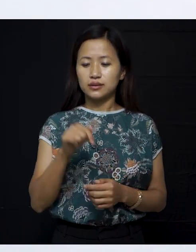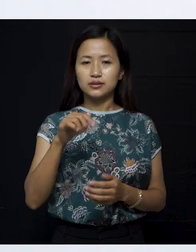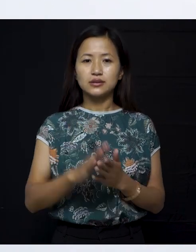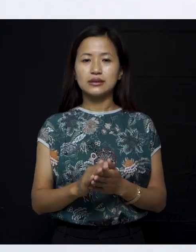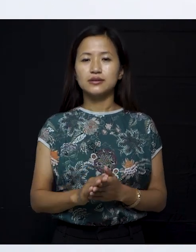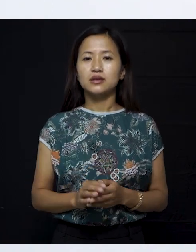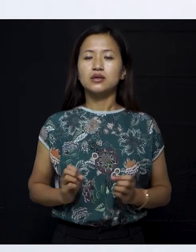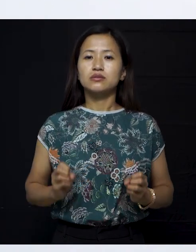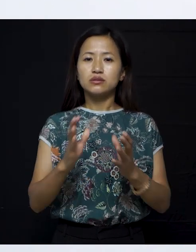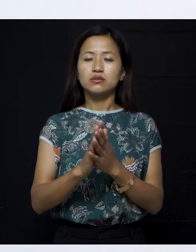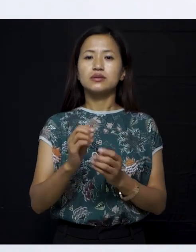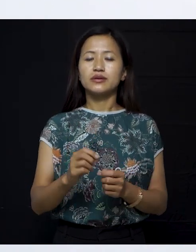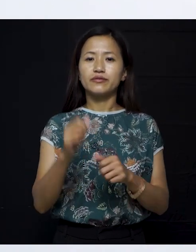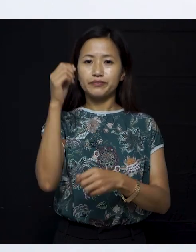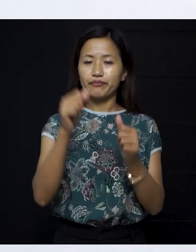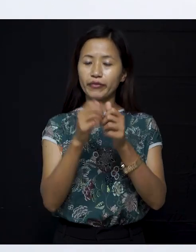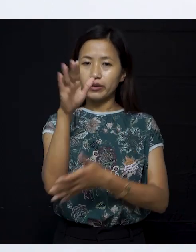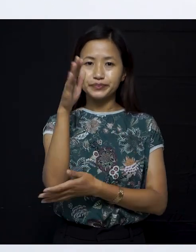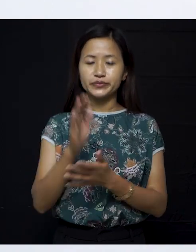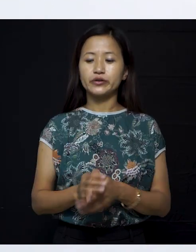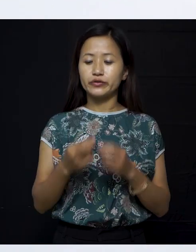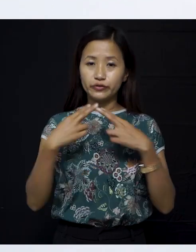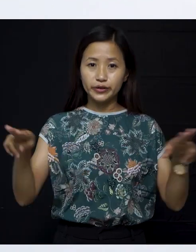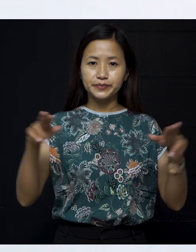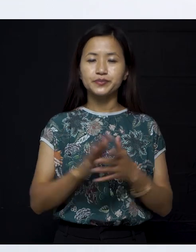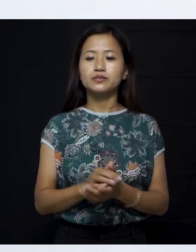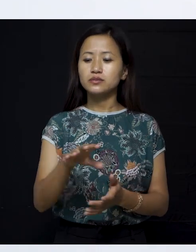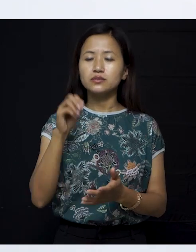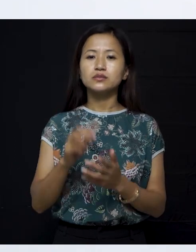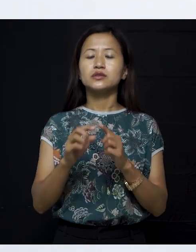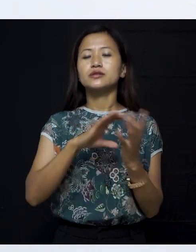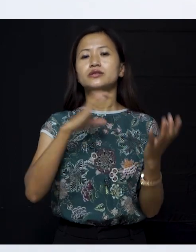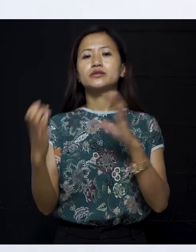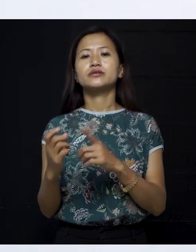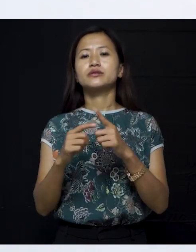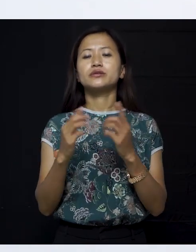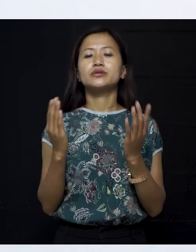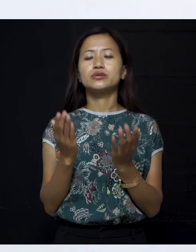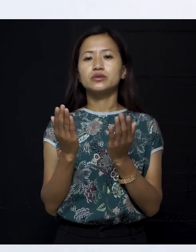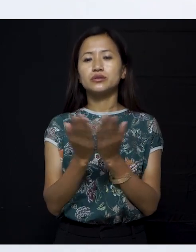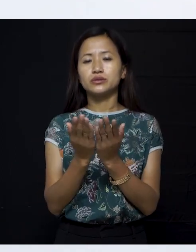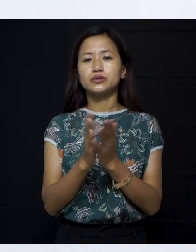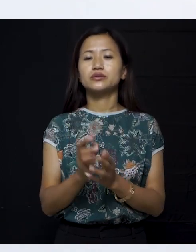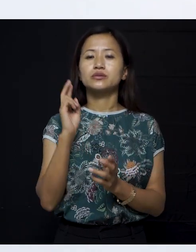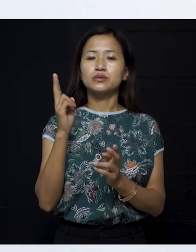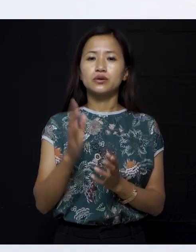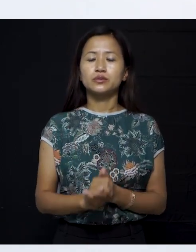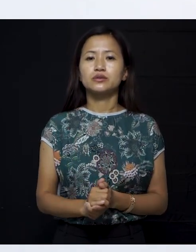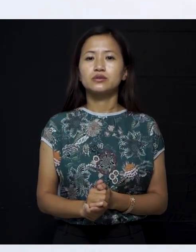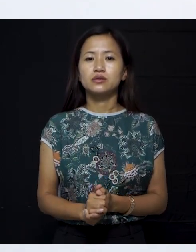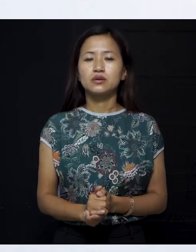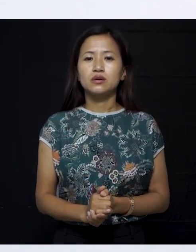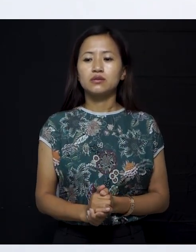other country, and it also changed the educational norms, all right? Now coming to the first one, that